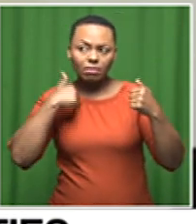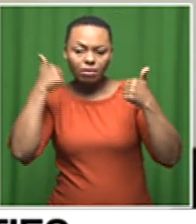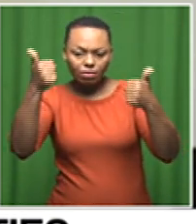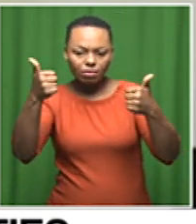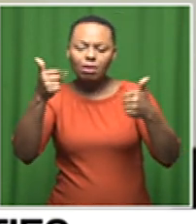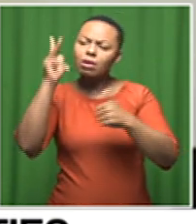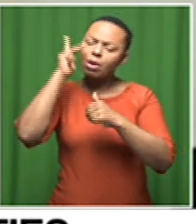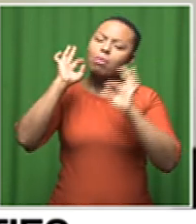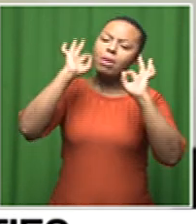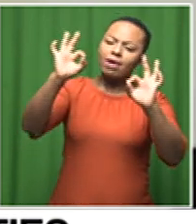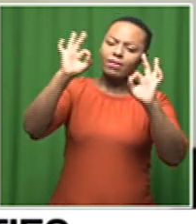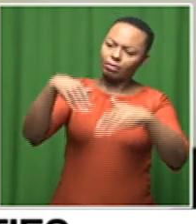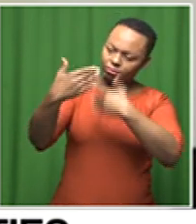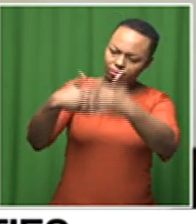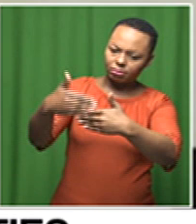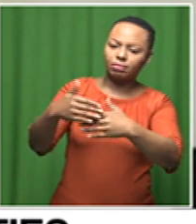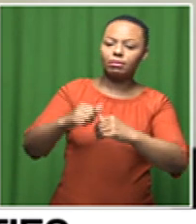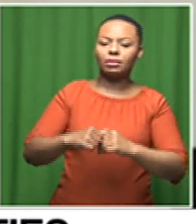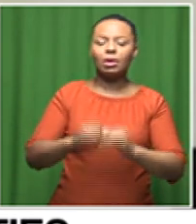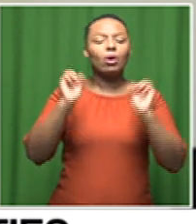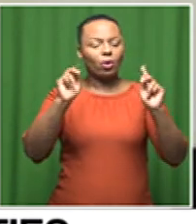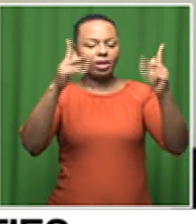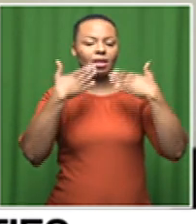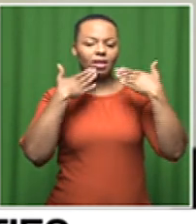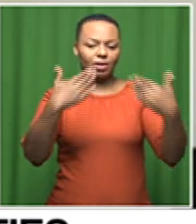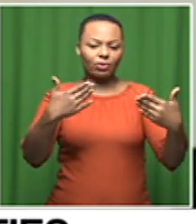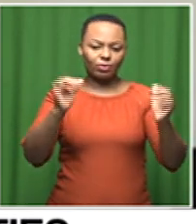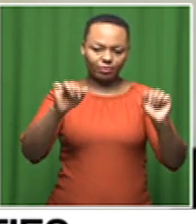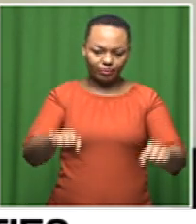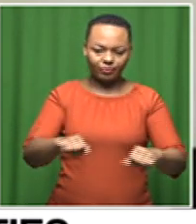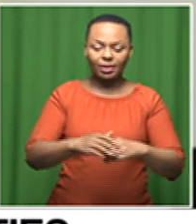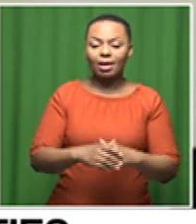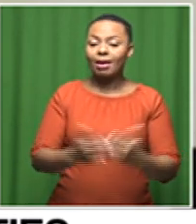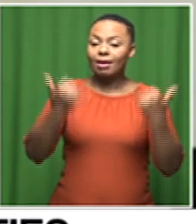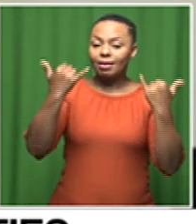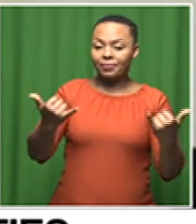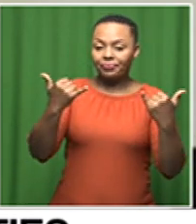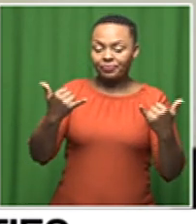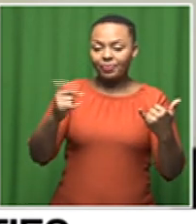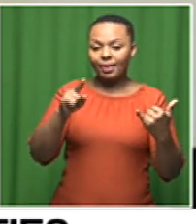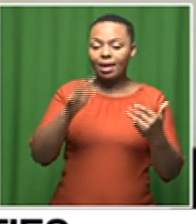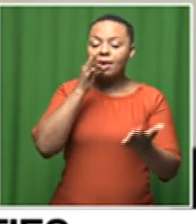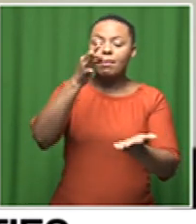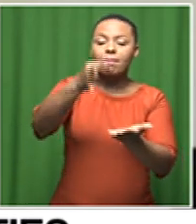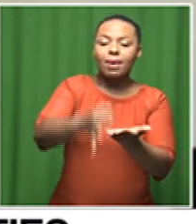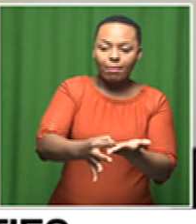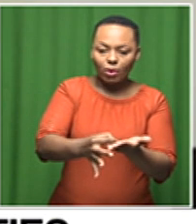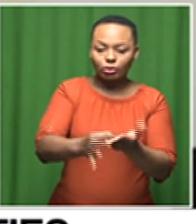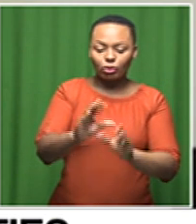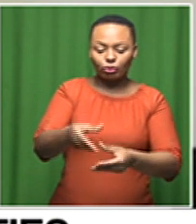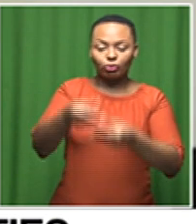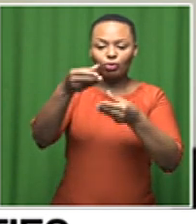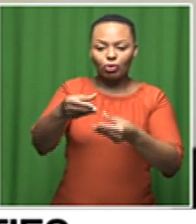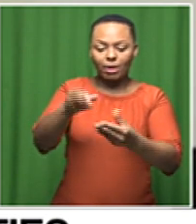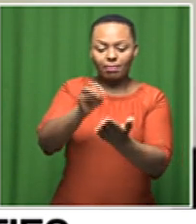We can hear you perfectly clear, ma'am. Okay, thank you very much. And the whole purpose of this document